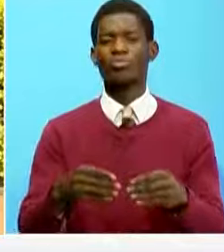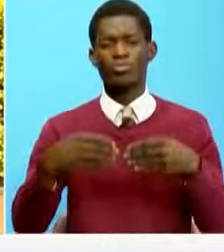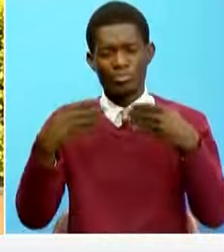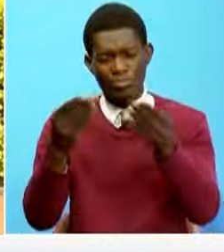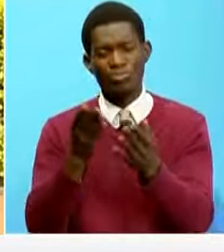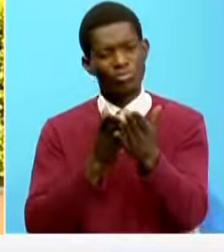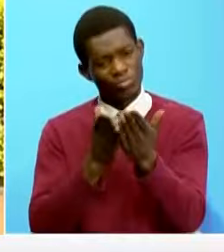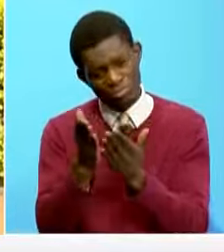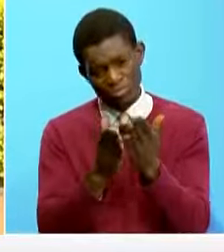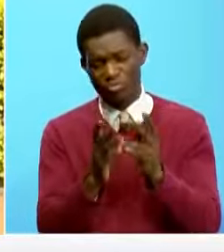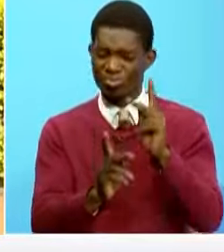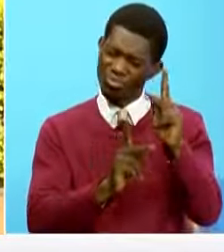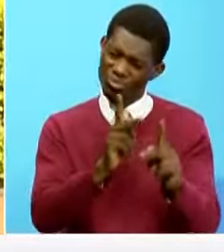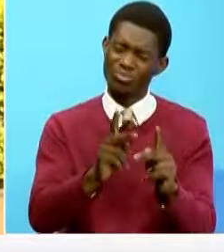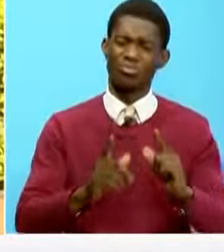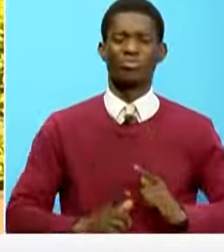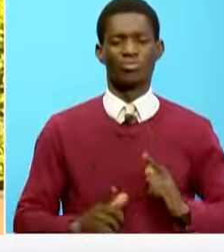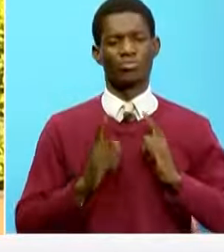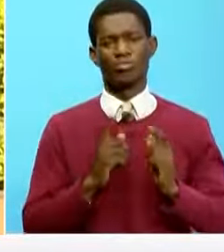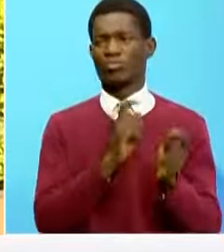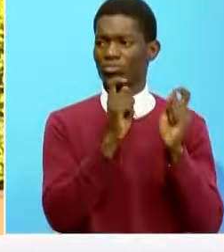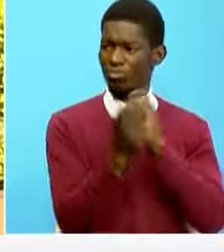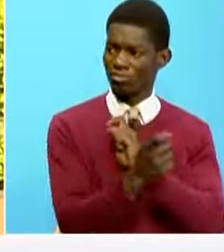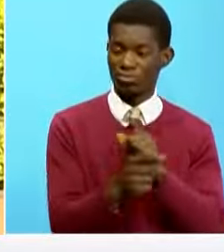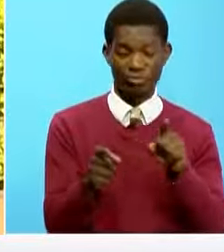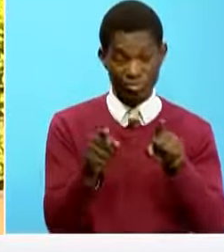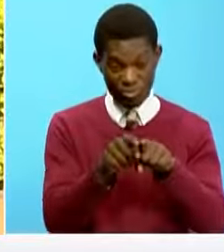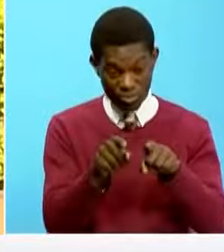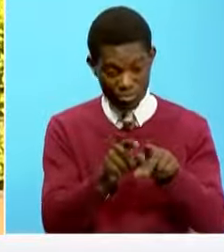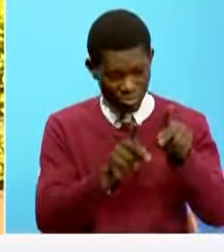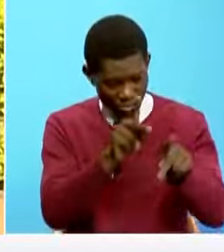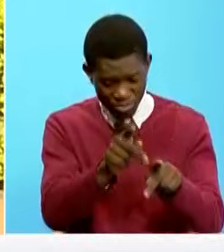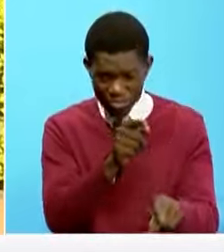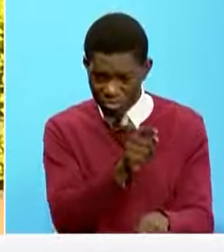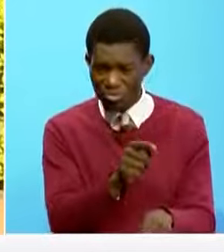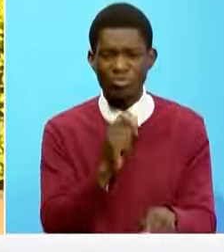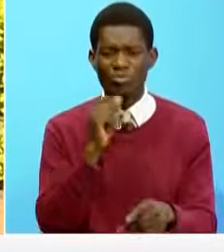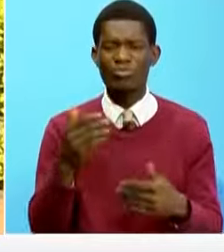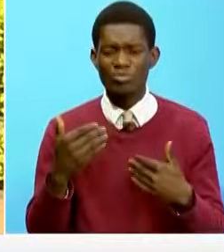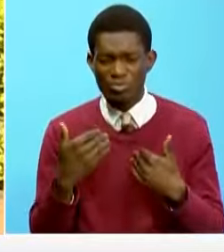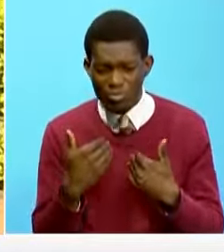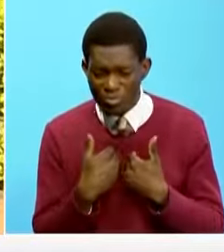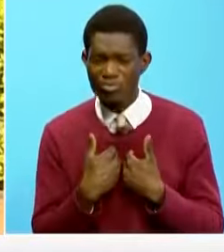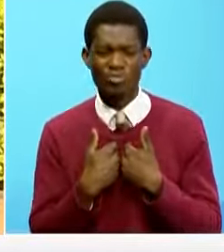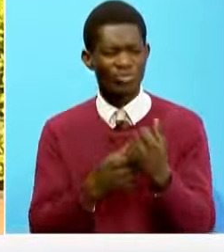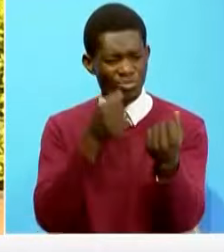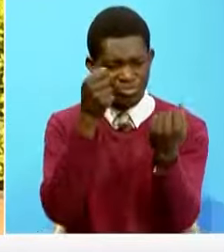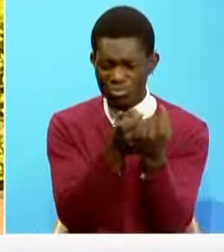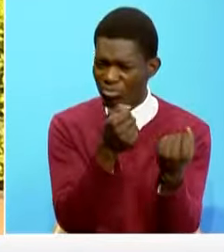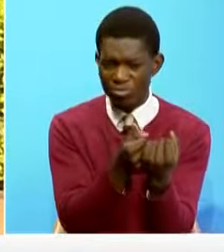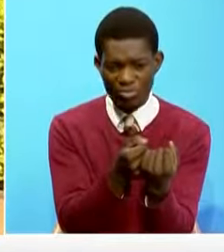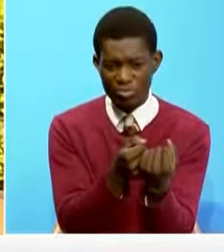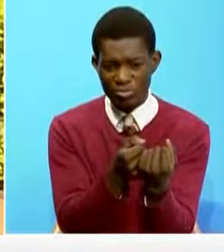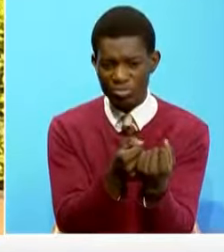lives, giving hope to people that ordinarily would not have access to the means of empowerment, would not have access to